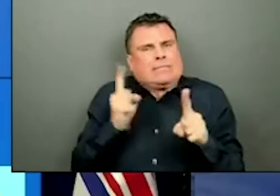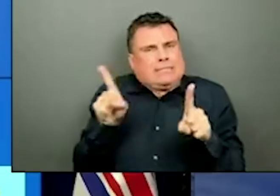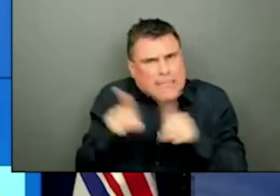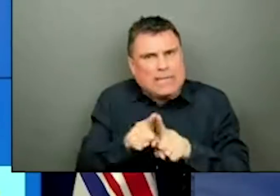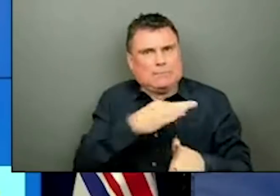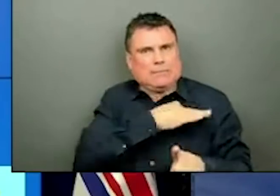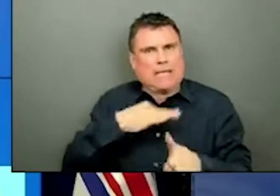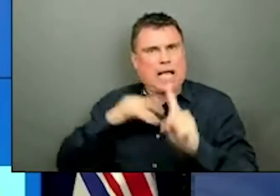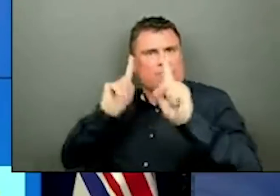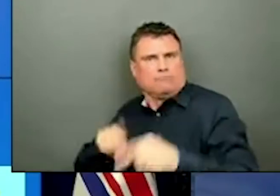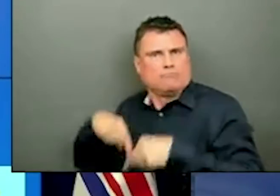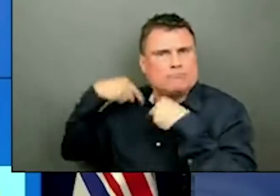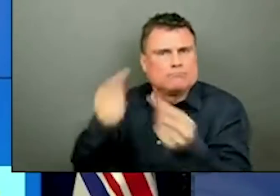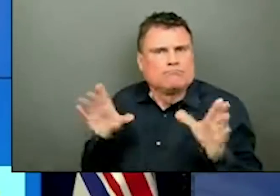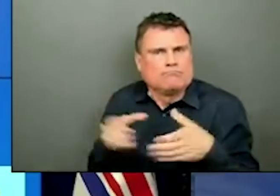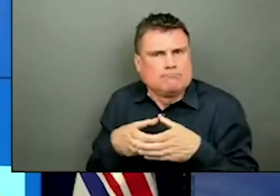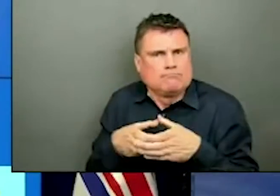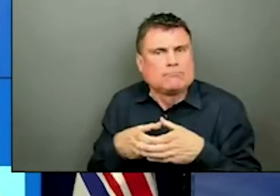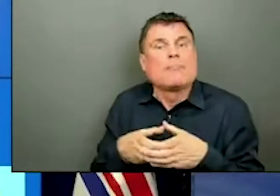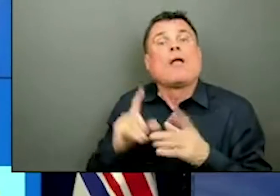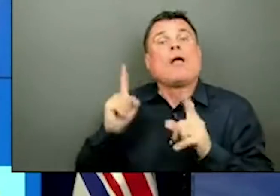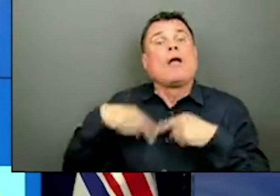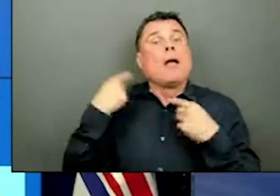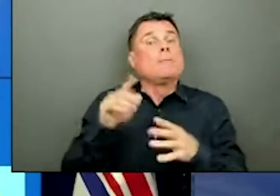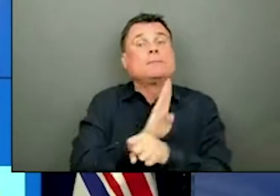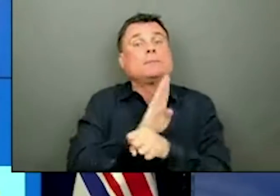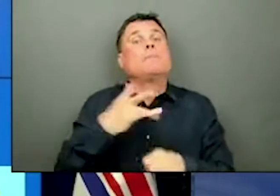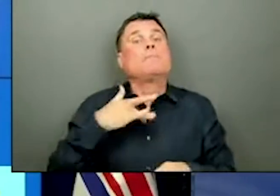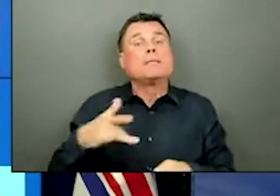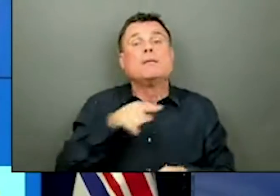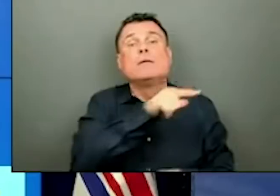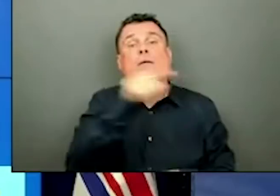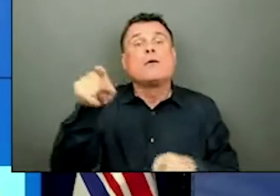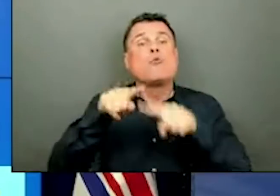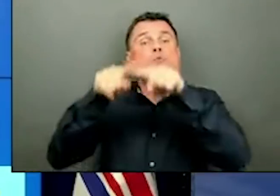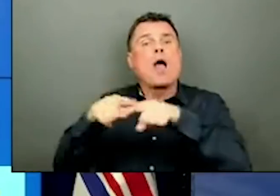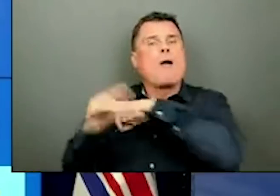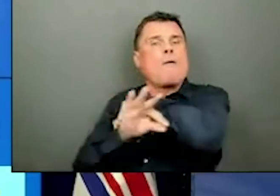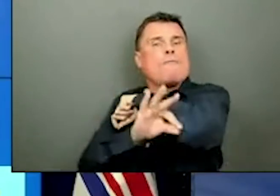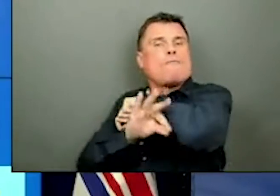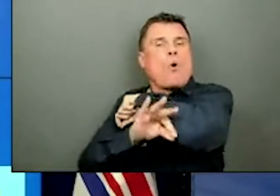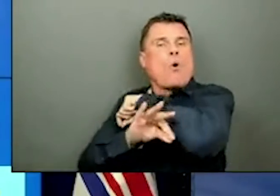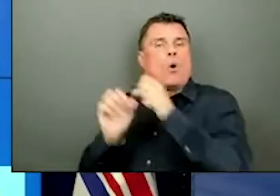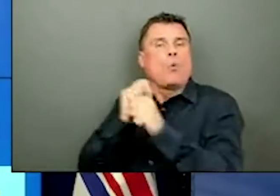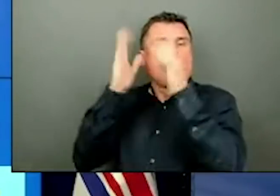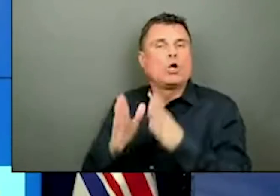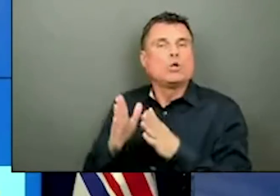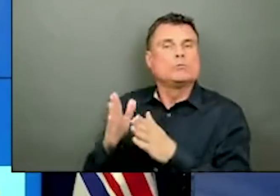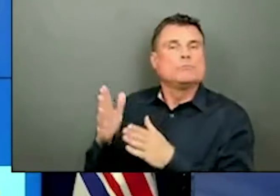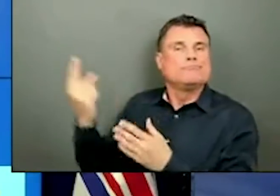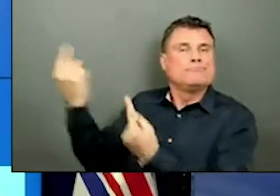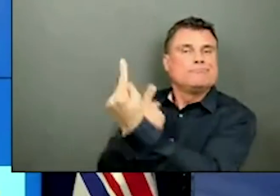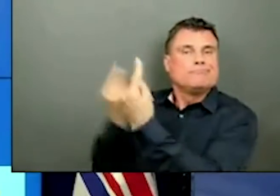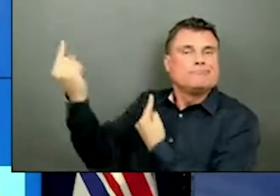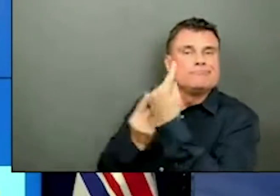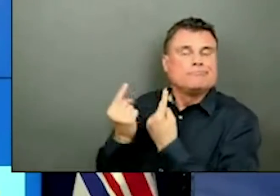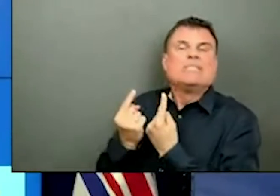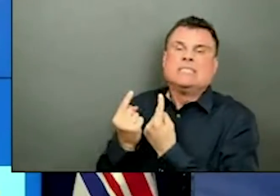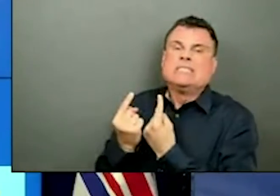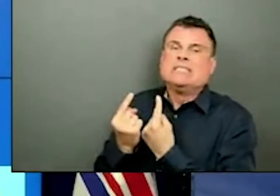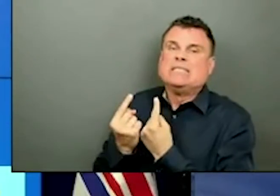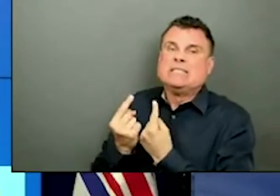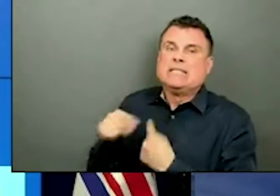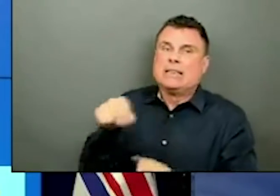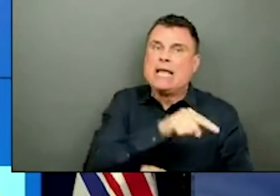that rely on workers to come or from overseas are feeling considerable pressures. So we put